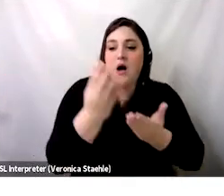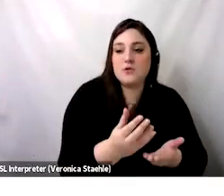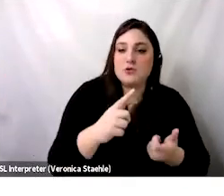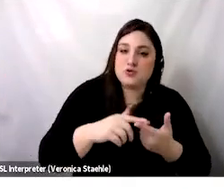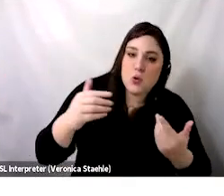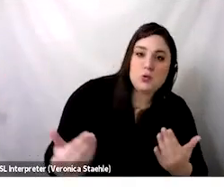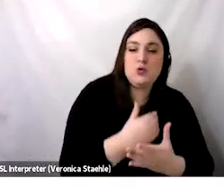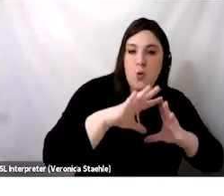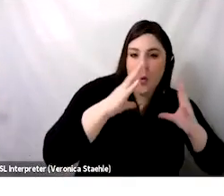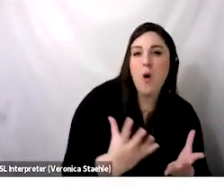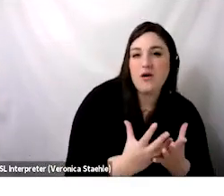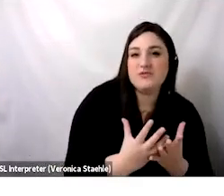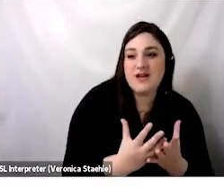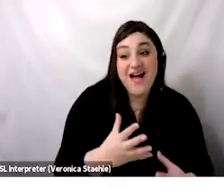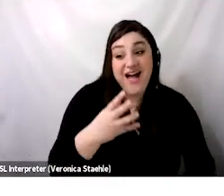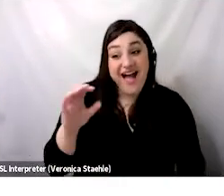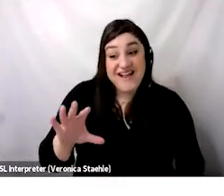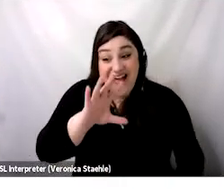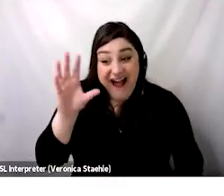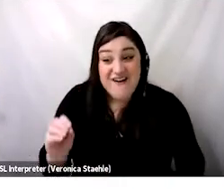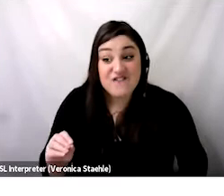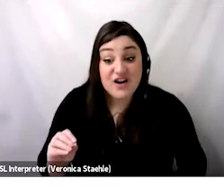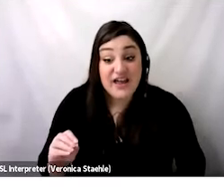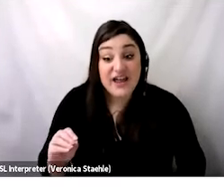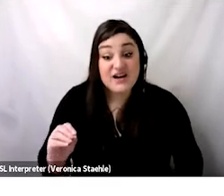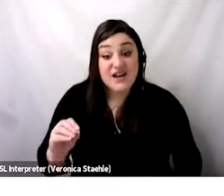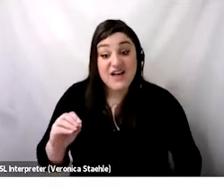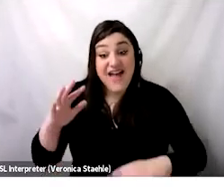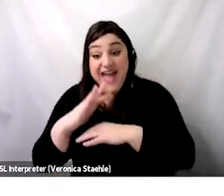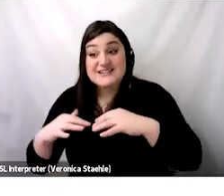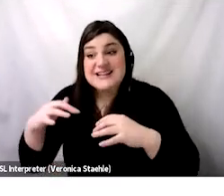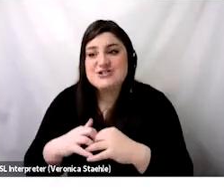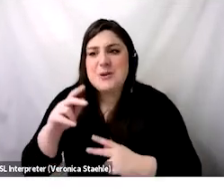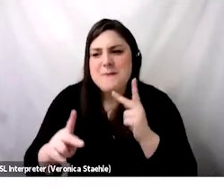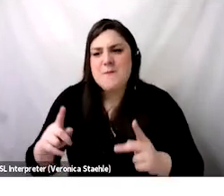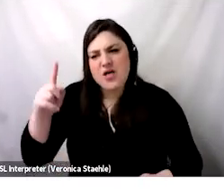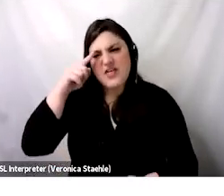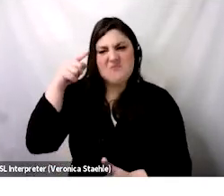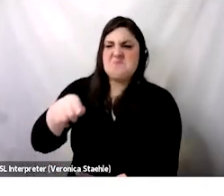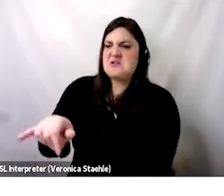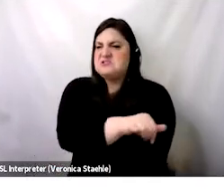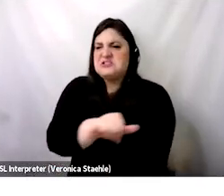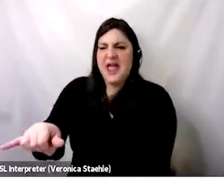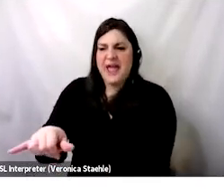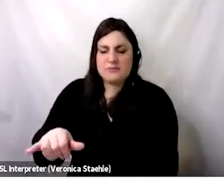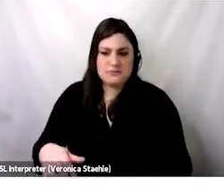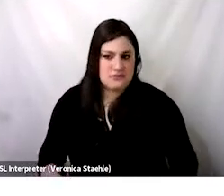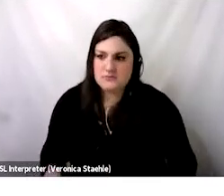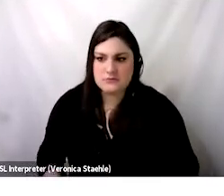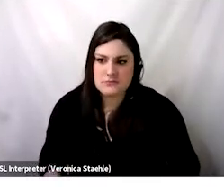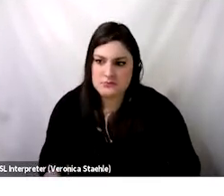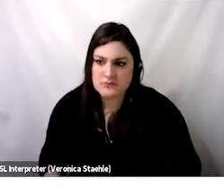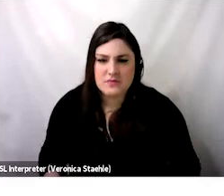African and Indigenous cultures are monolithic is to say that all Africans and Indigenous people are